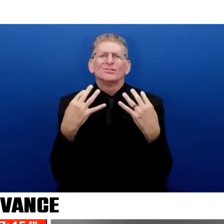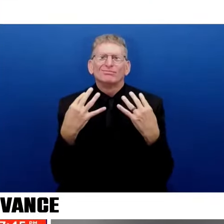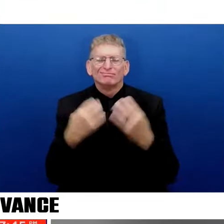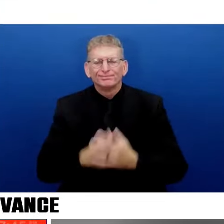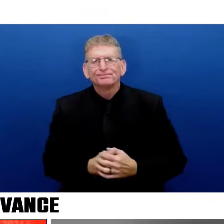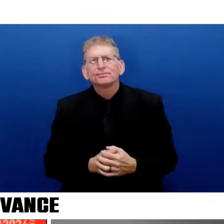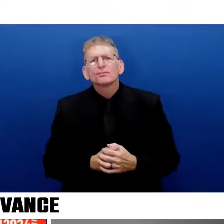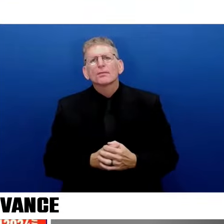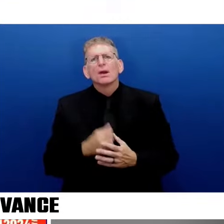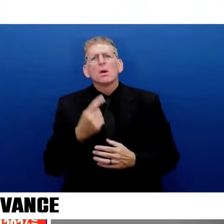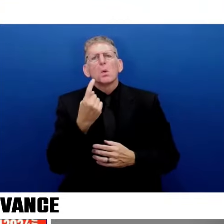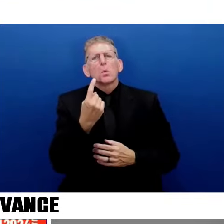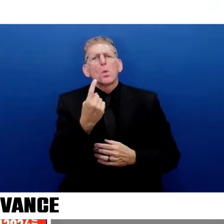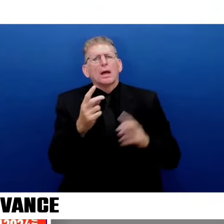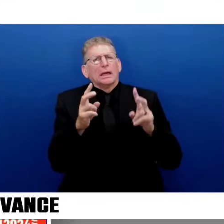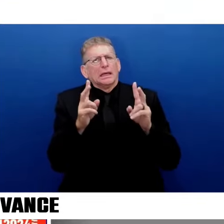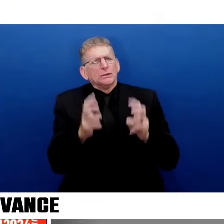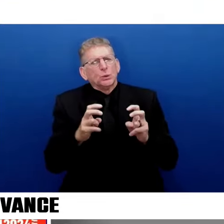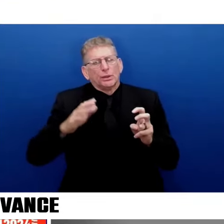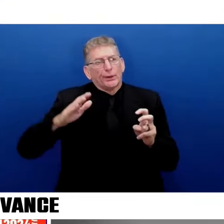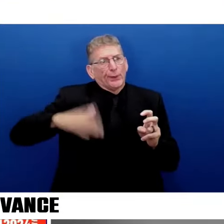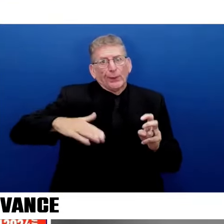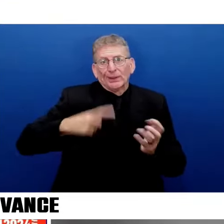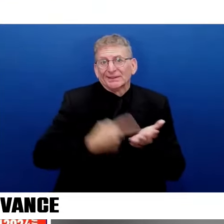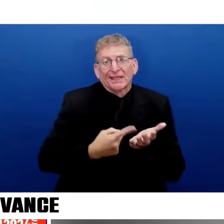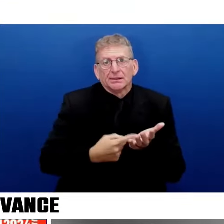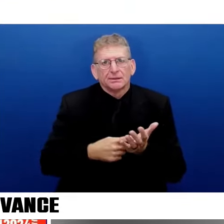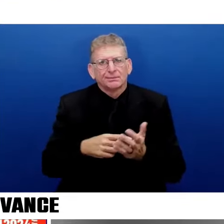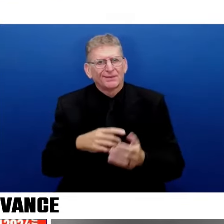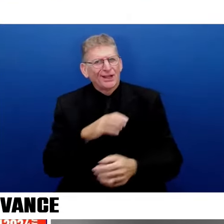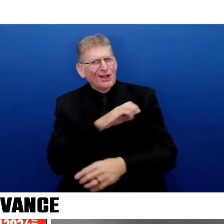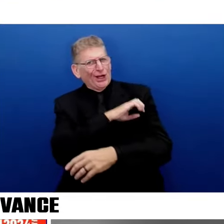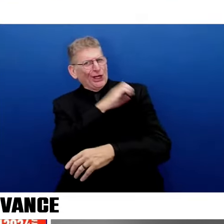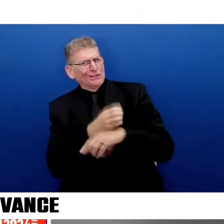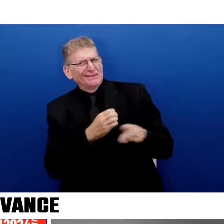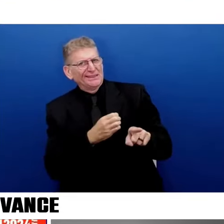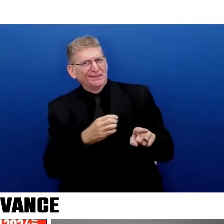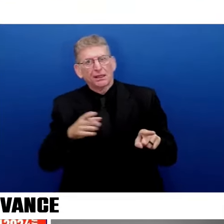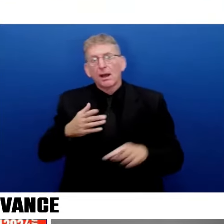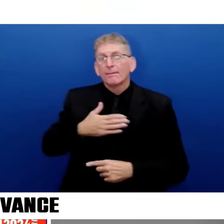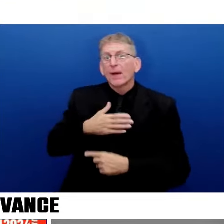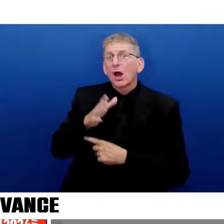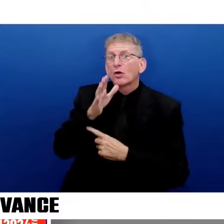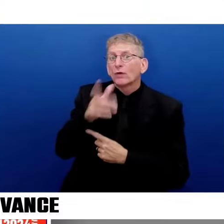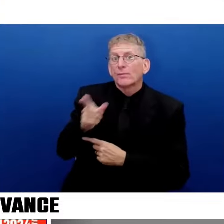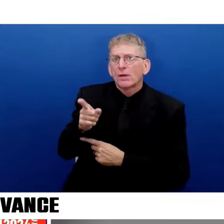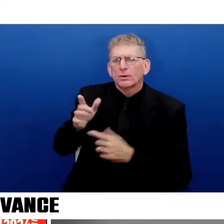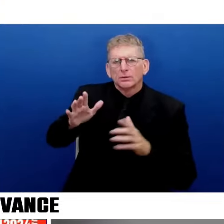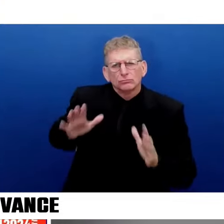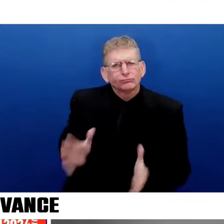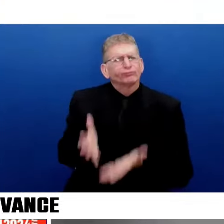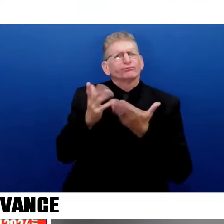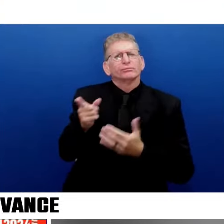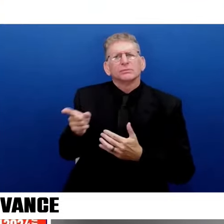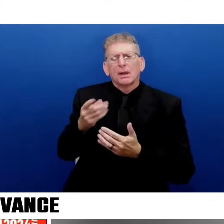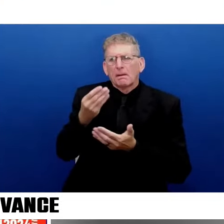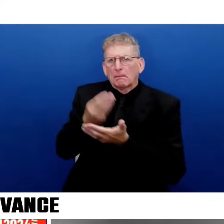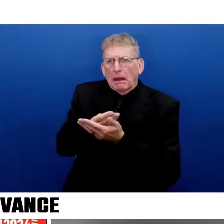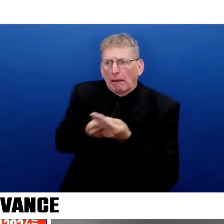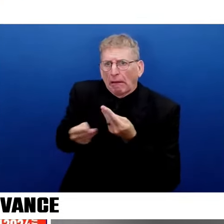by my grandmother, when she didn't have enough money to turn on the heat some nights because Ohio gets pretty cold at night and because money was often very